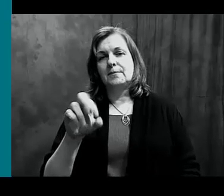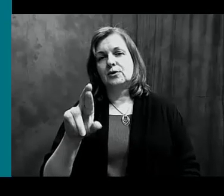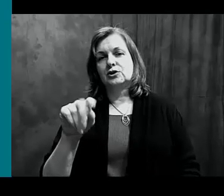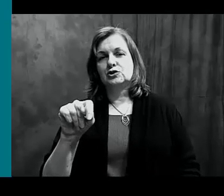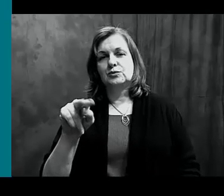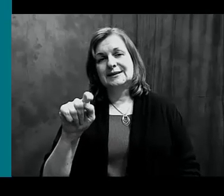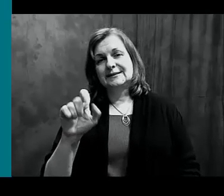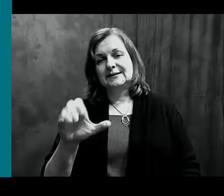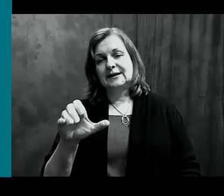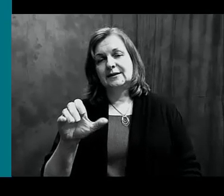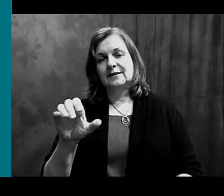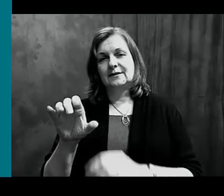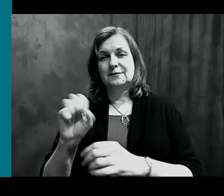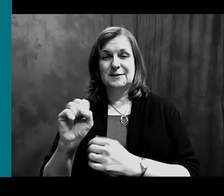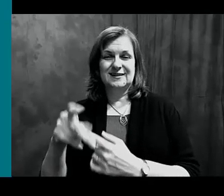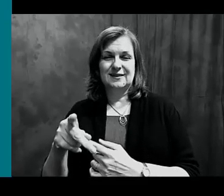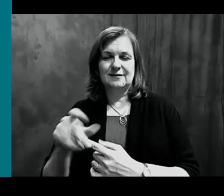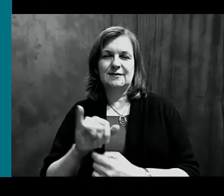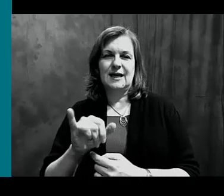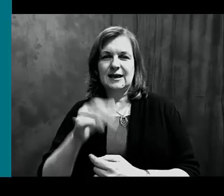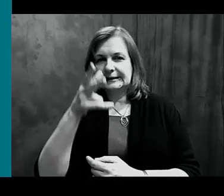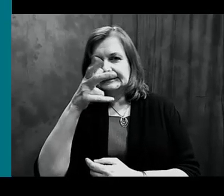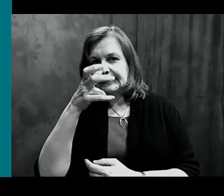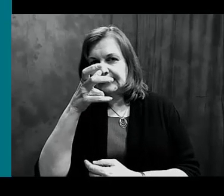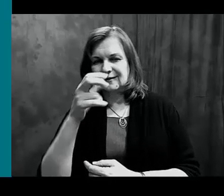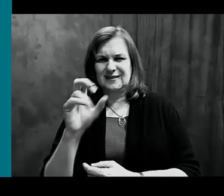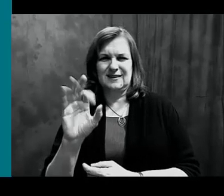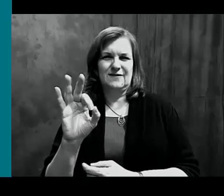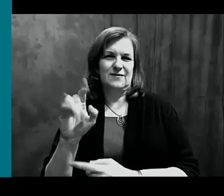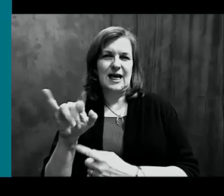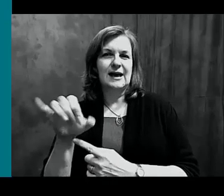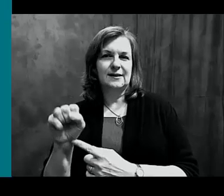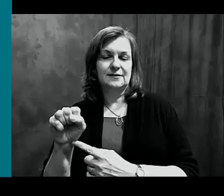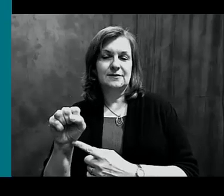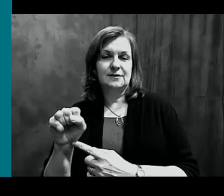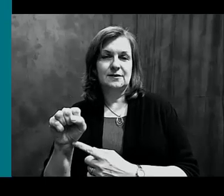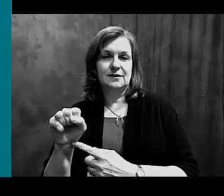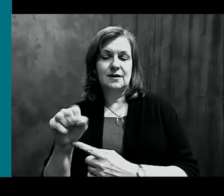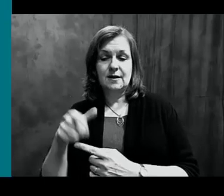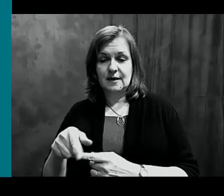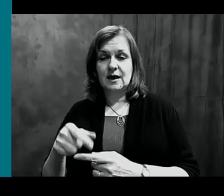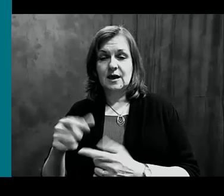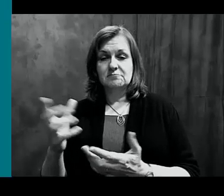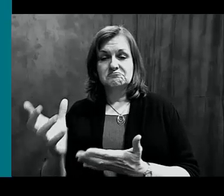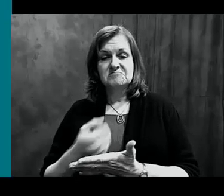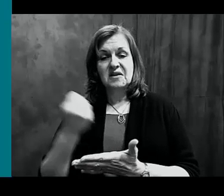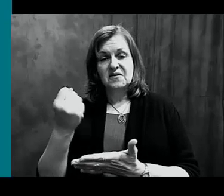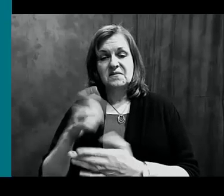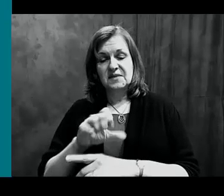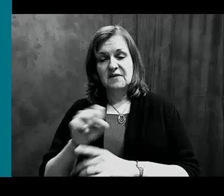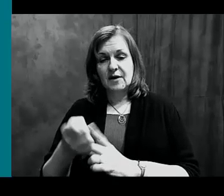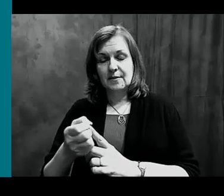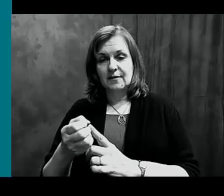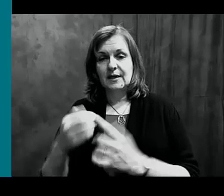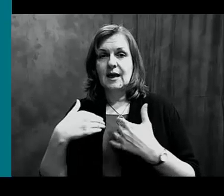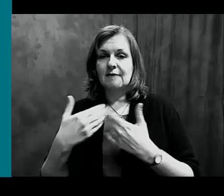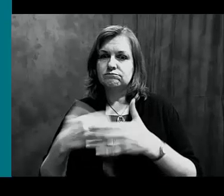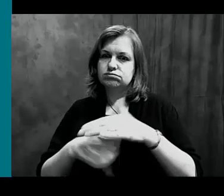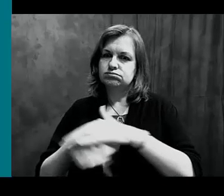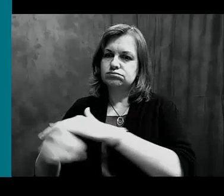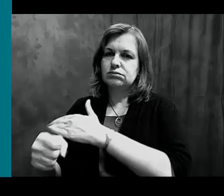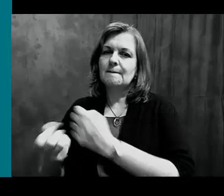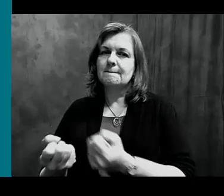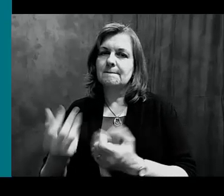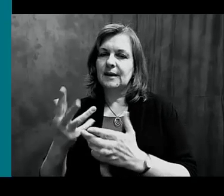species. And these are things like your flies, many of the insects. So they do really well as